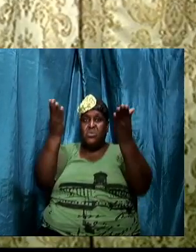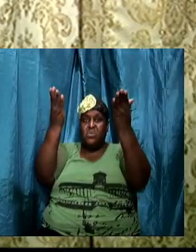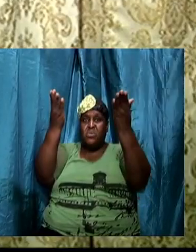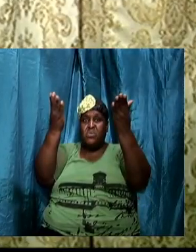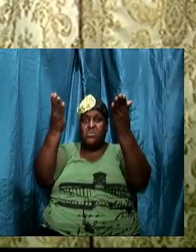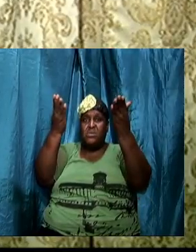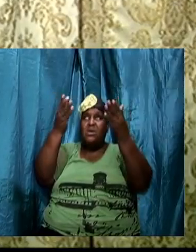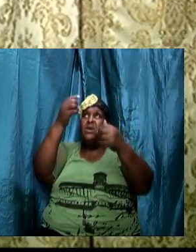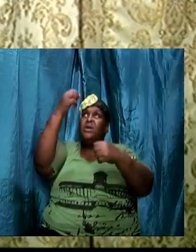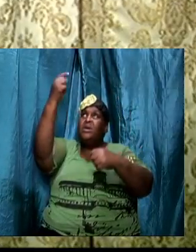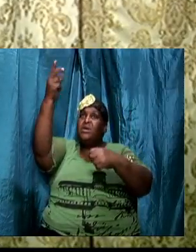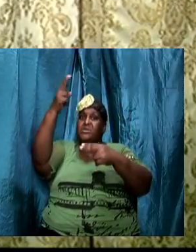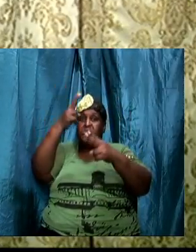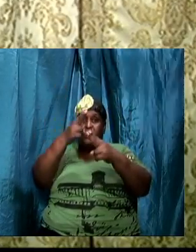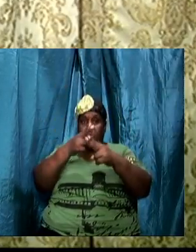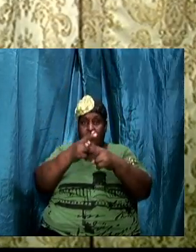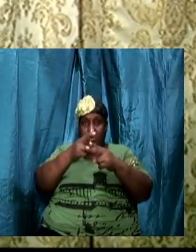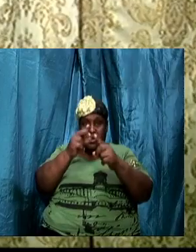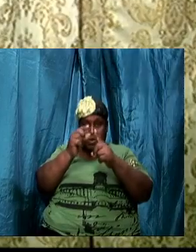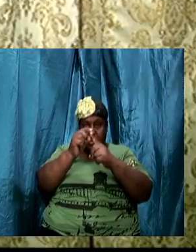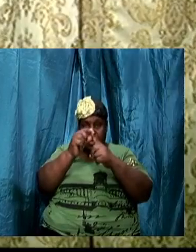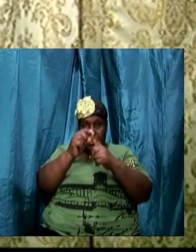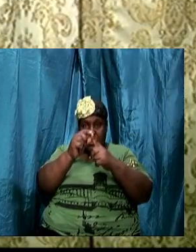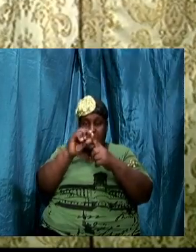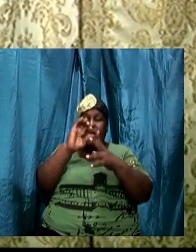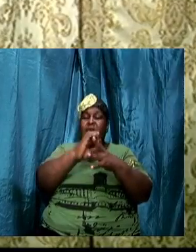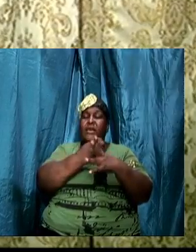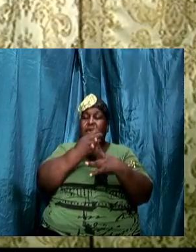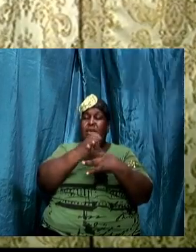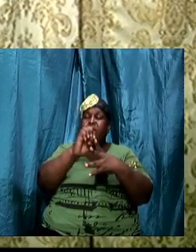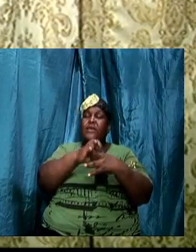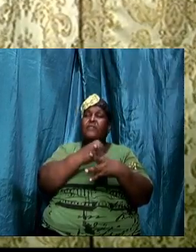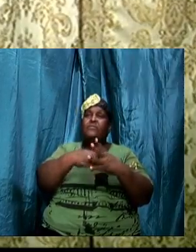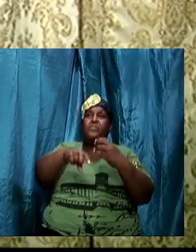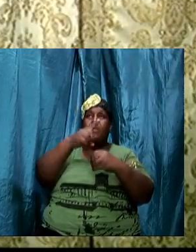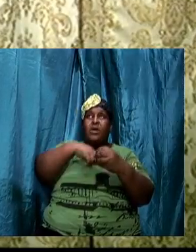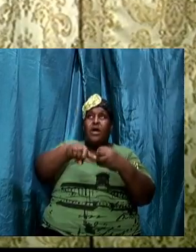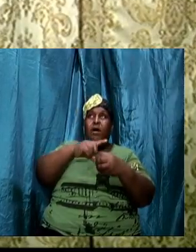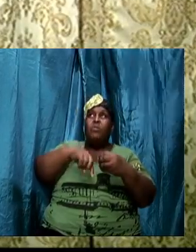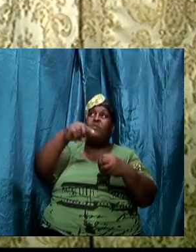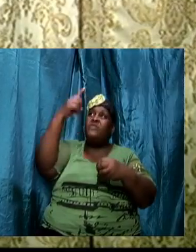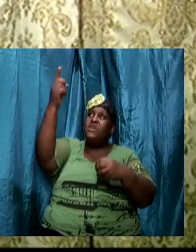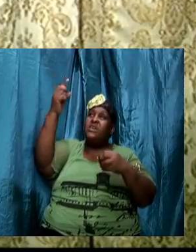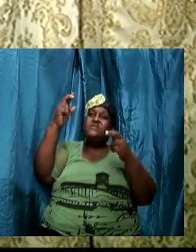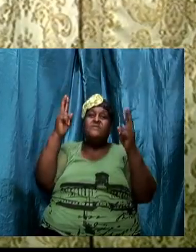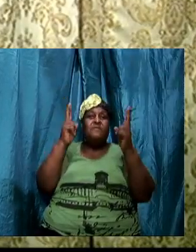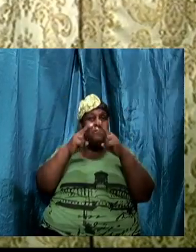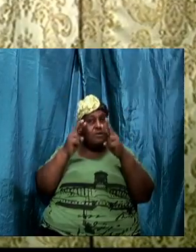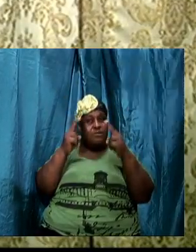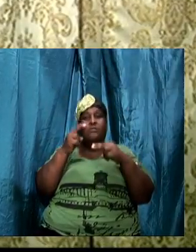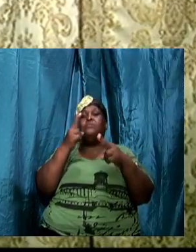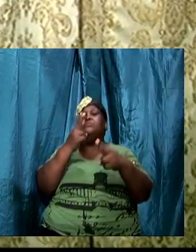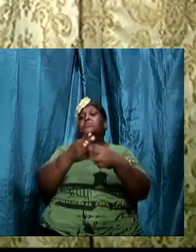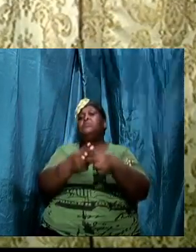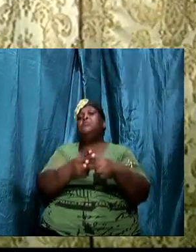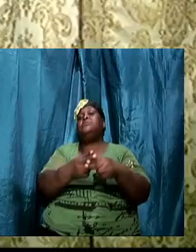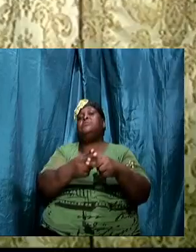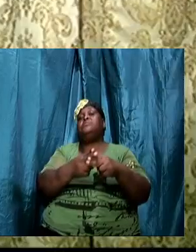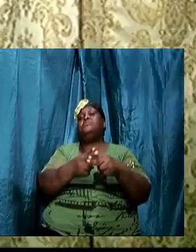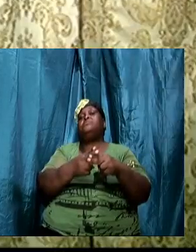His Word even above His very name.